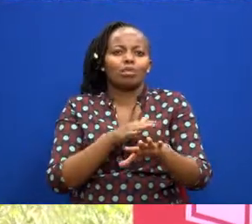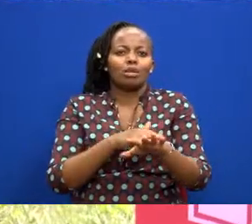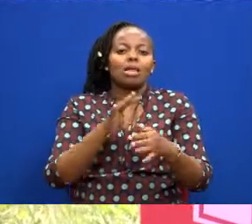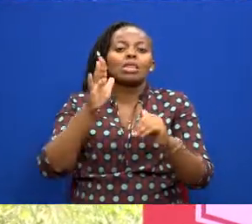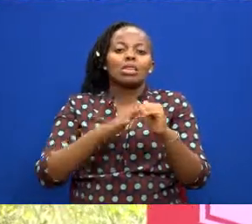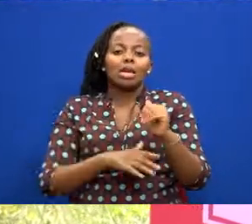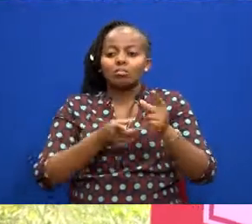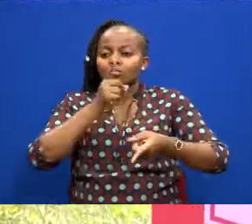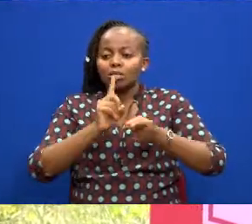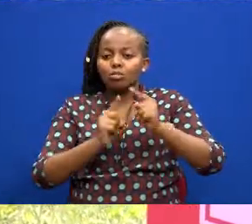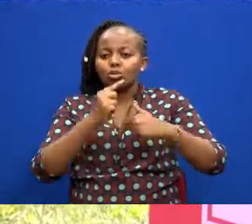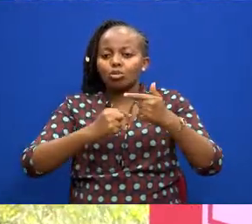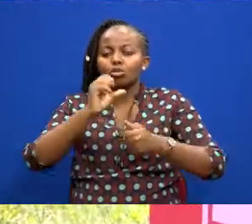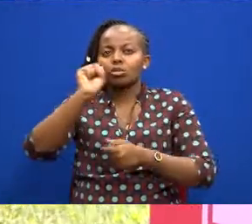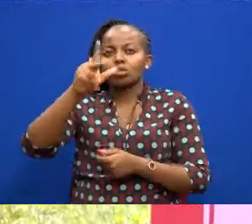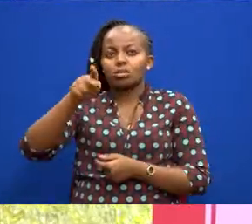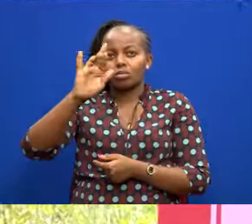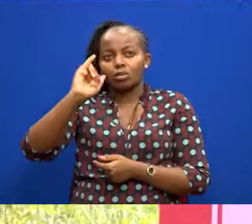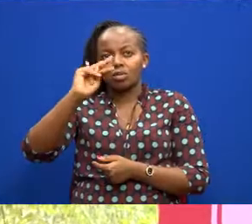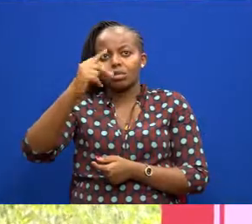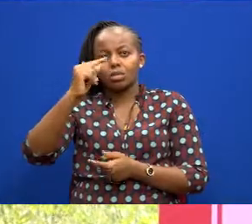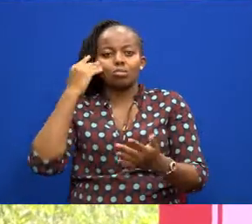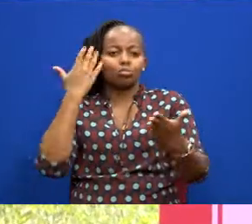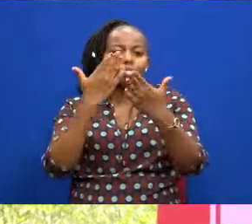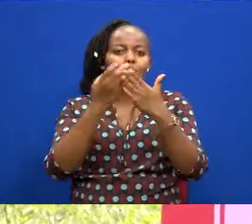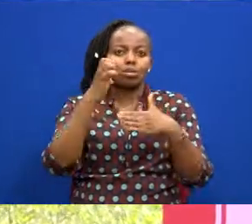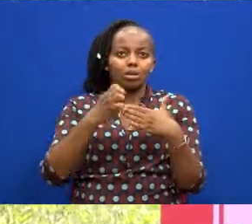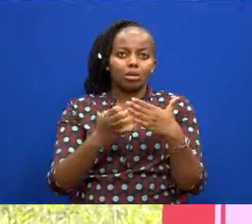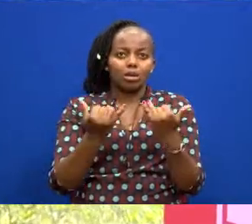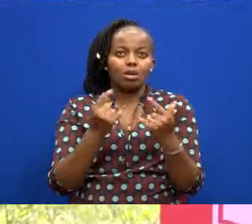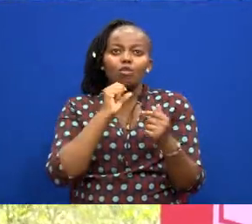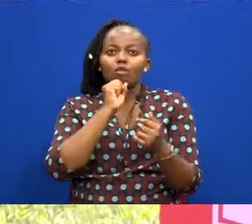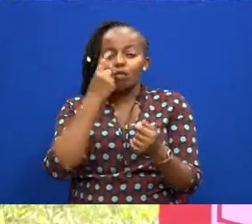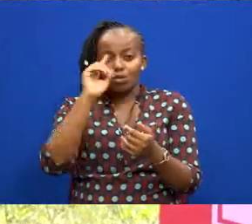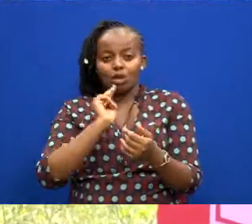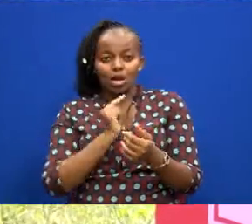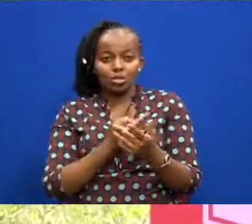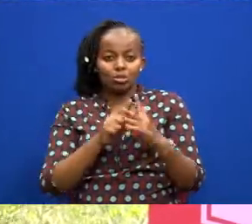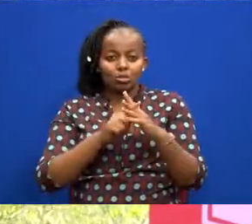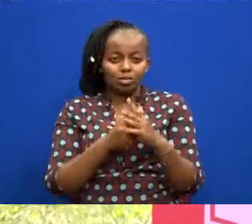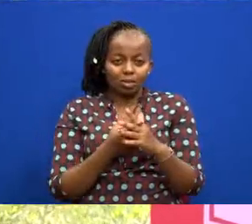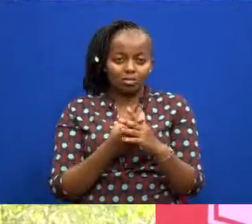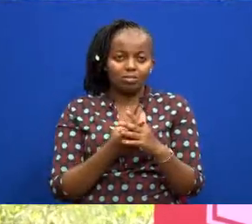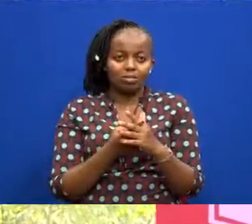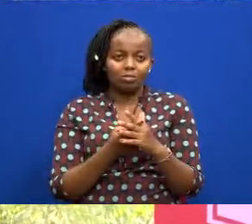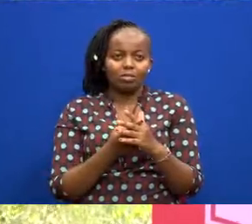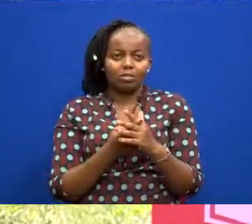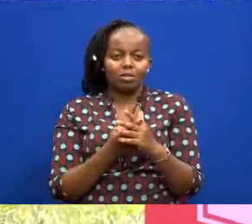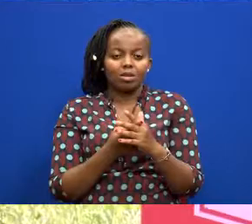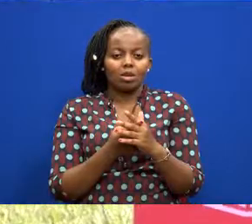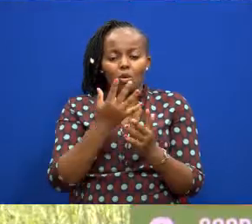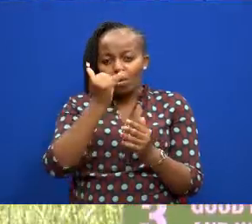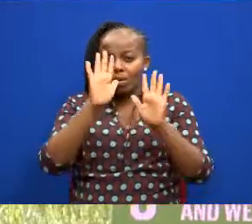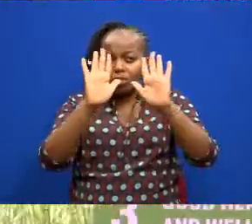keep on sprinting until they go past the finish line. To take us off this exercise, we're going